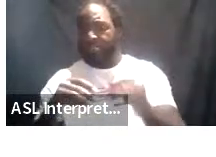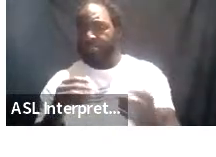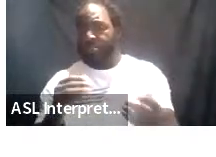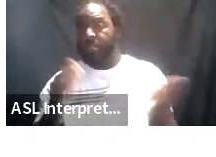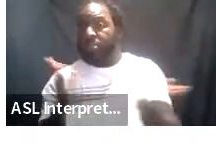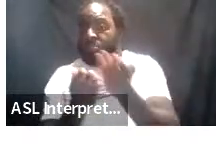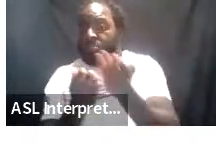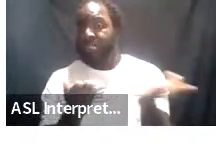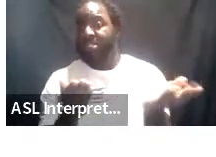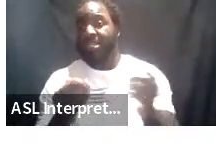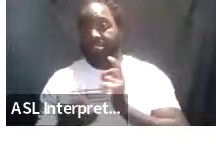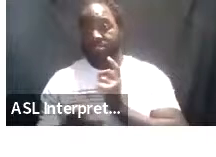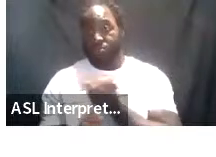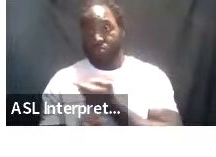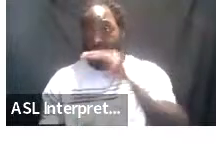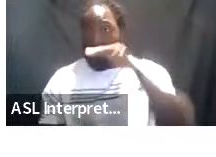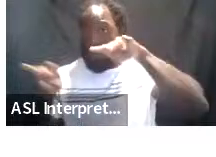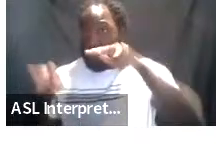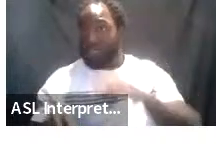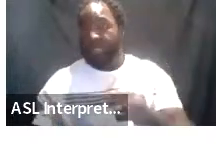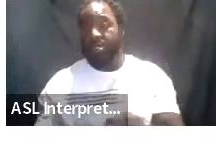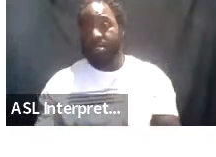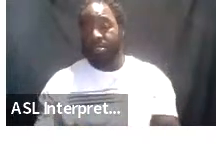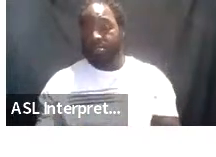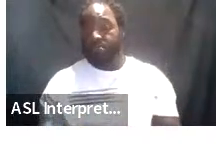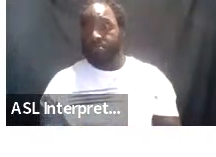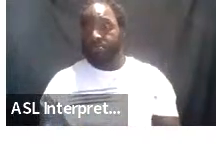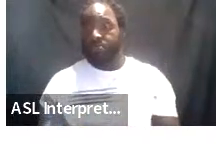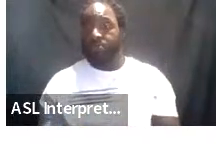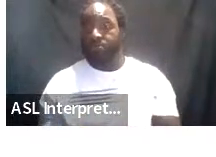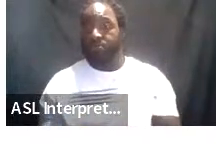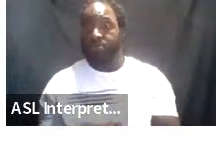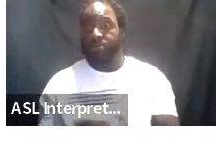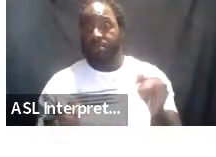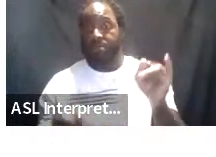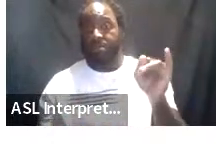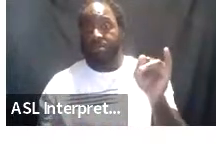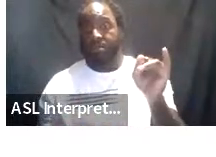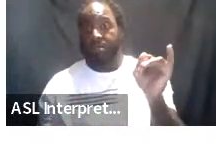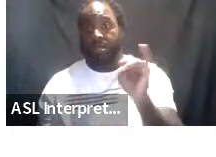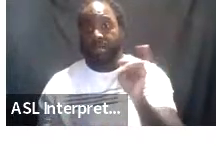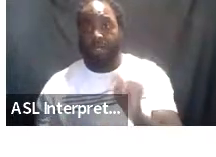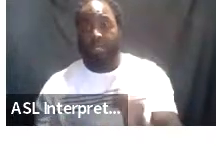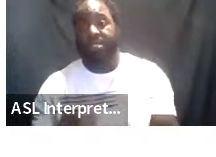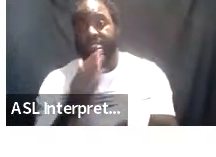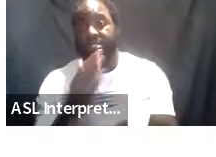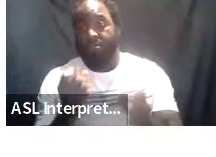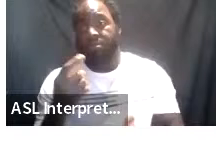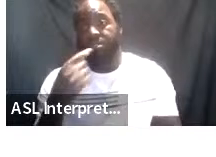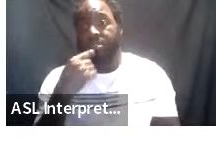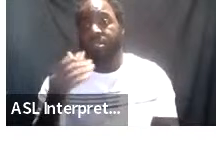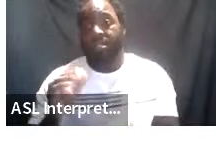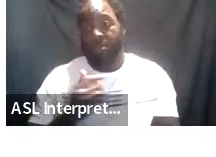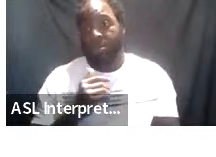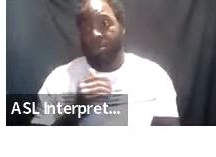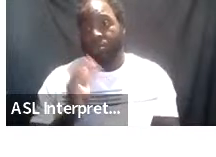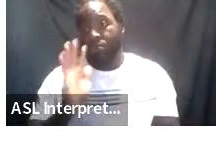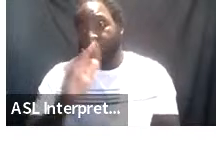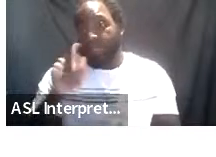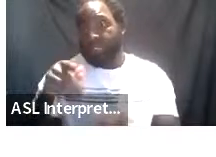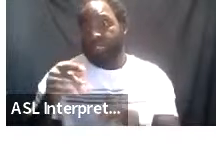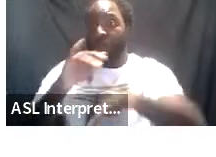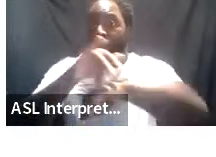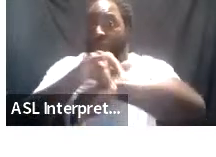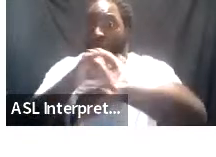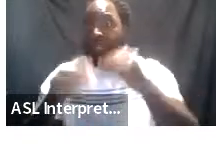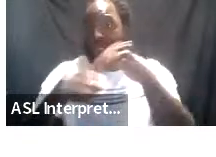the things that we're looking at this point. Like Chair Gorodnick said, we're talking to you very early in the